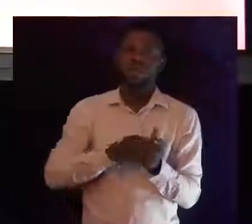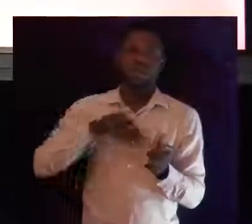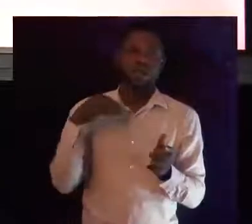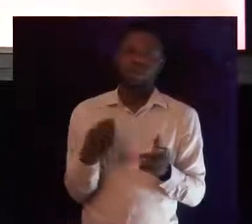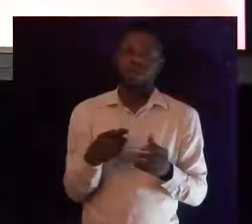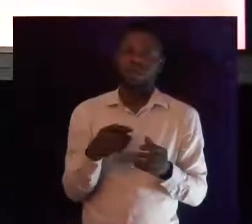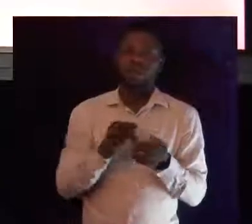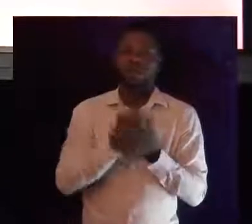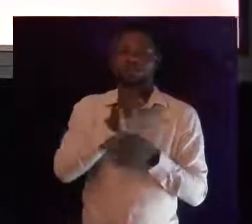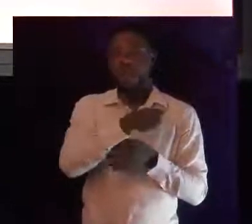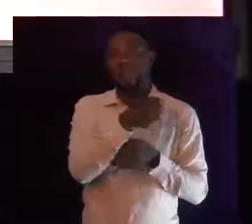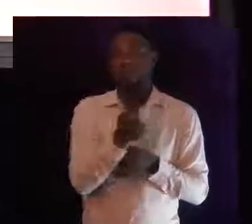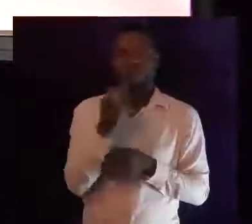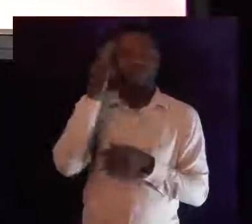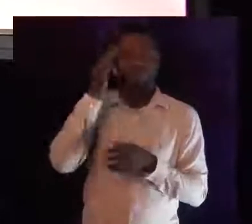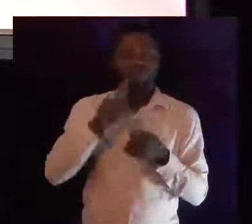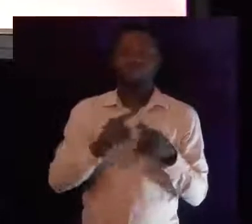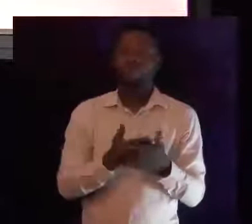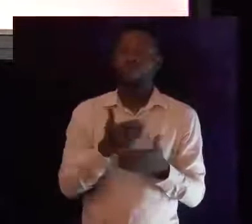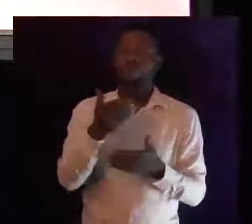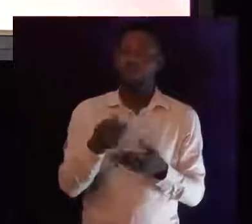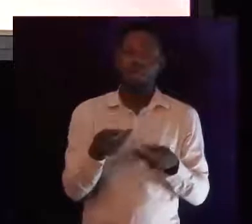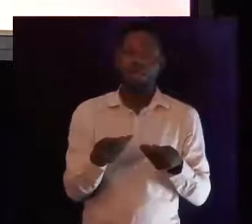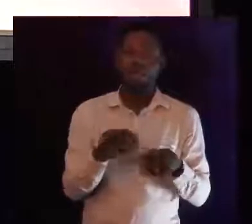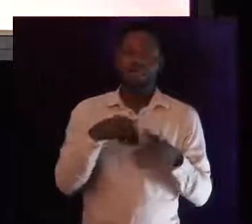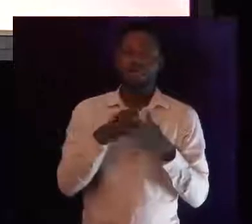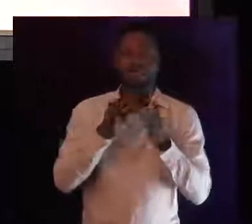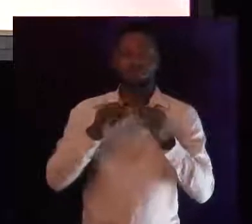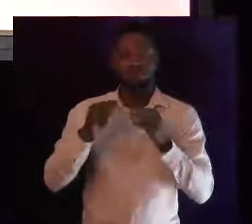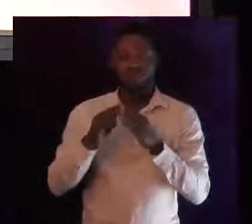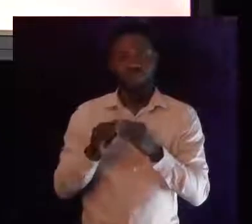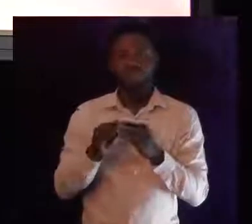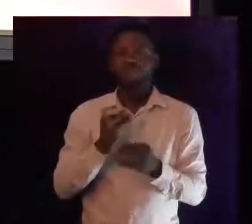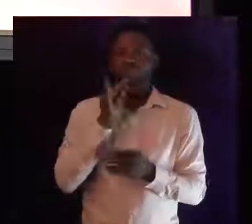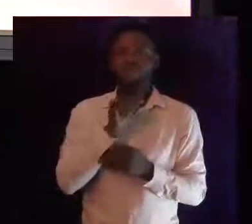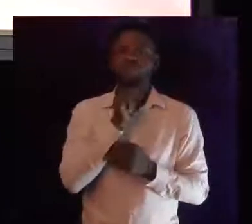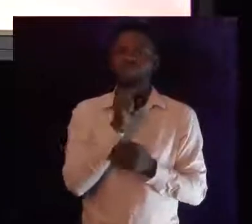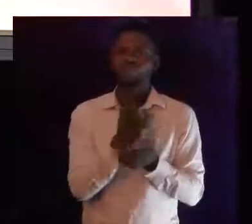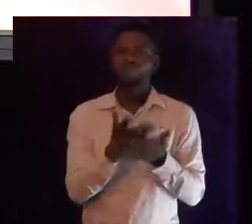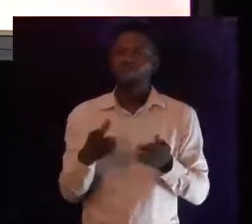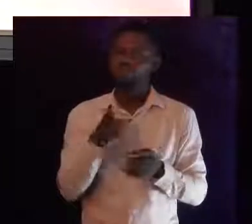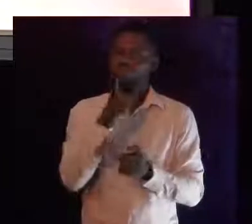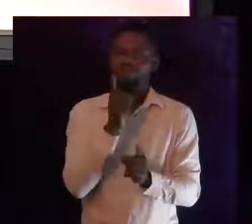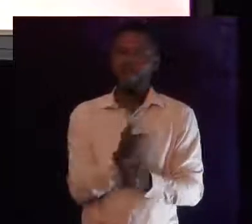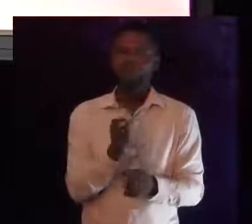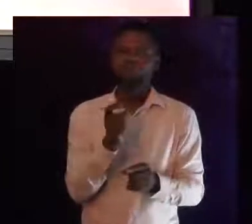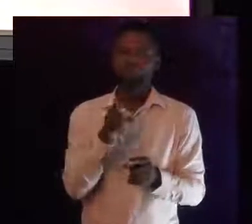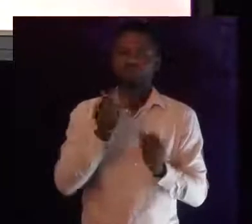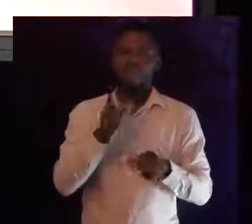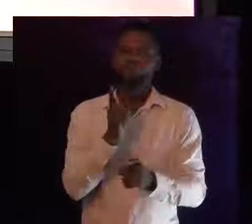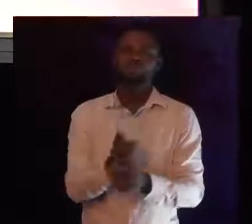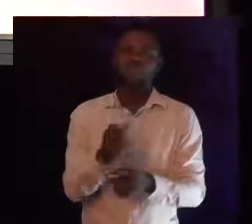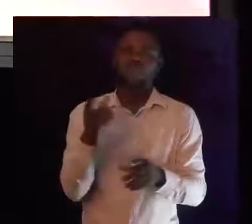very, very costly. So that's another reason. To buy land in urban area is not something you